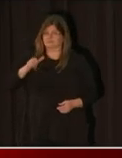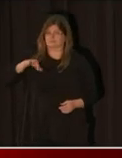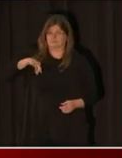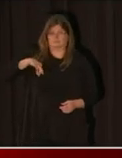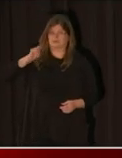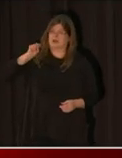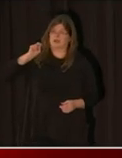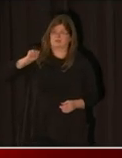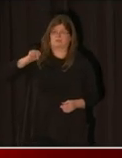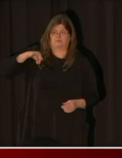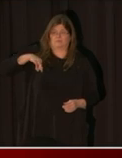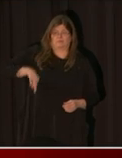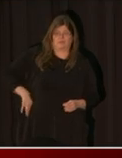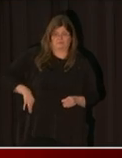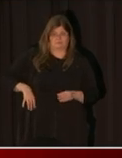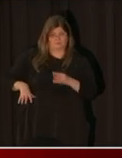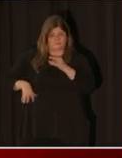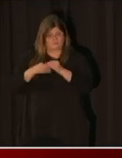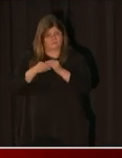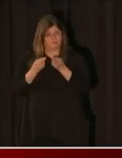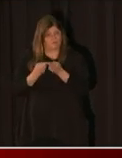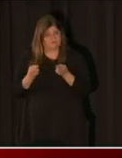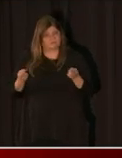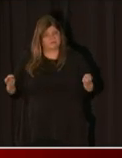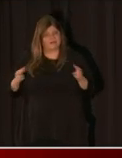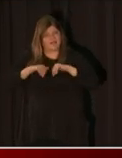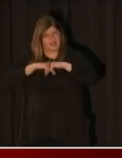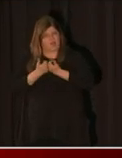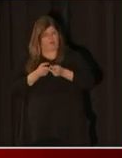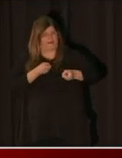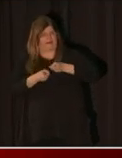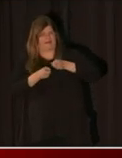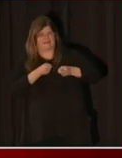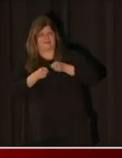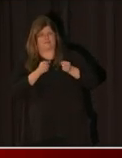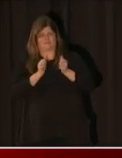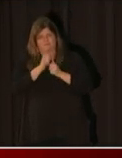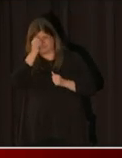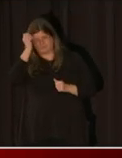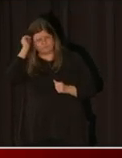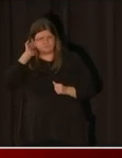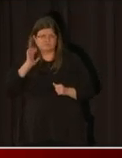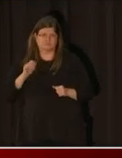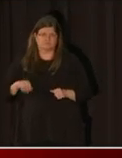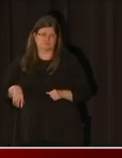handle the additional calls? Well, I would like to know which nonprofits you're talking about.